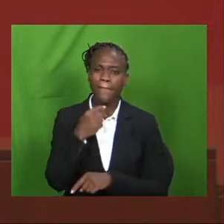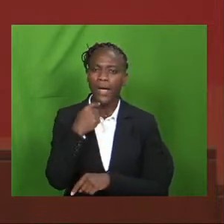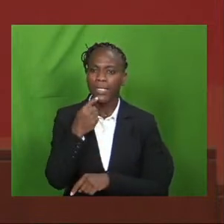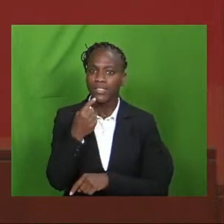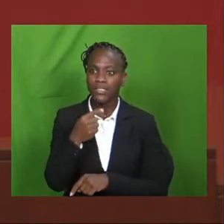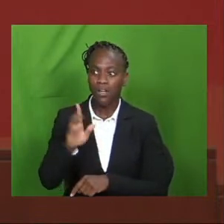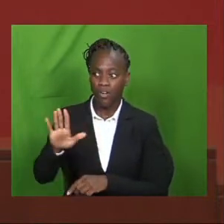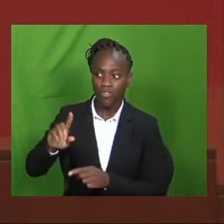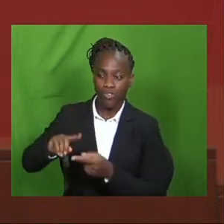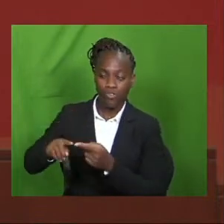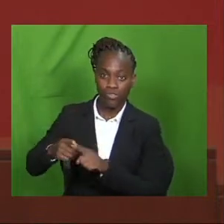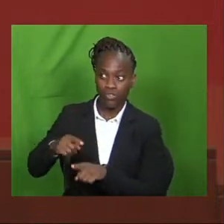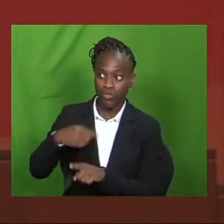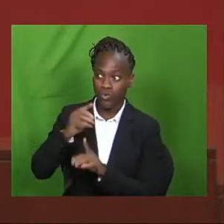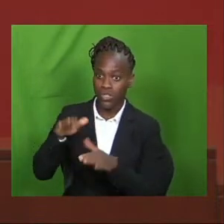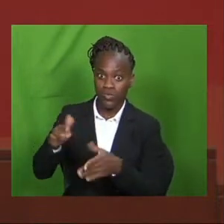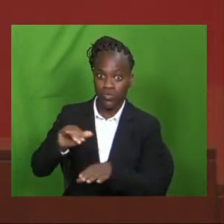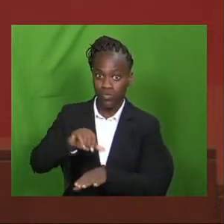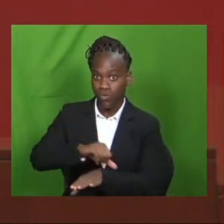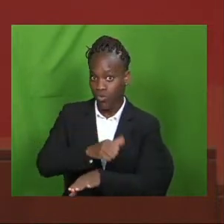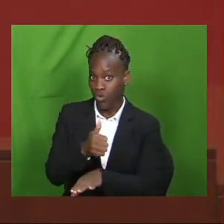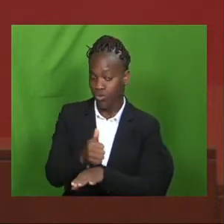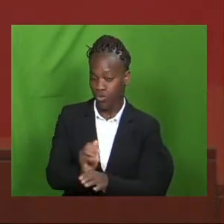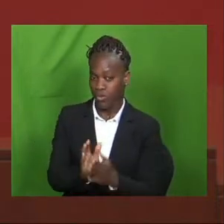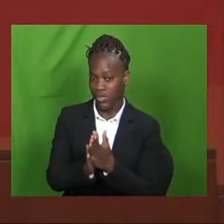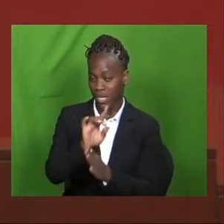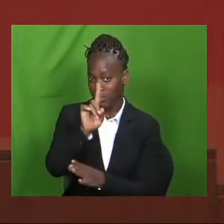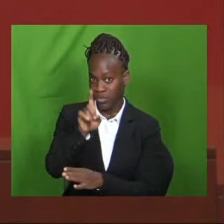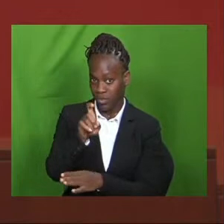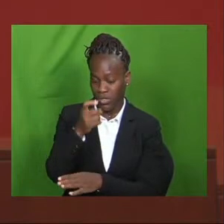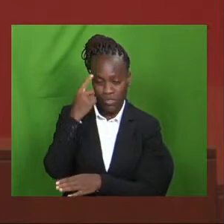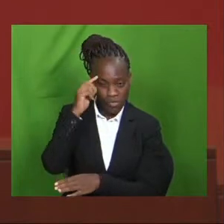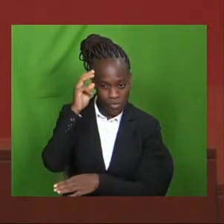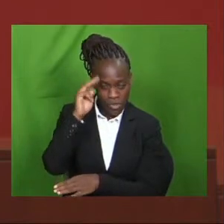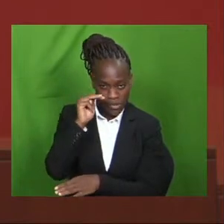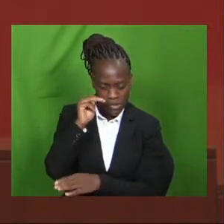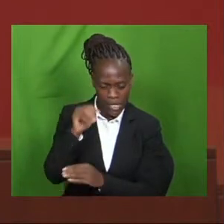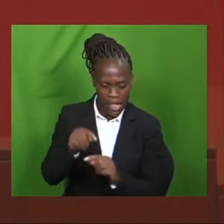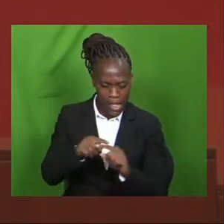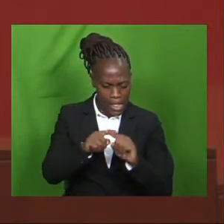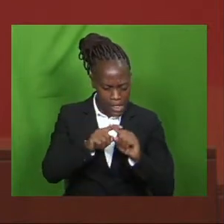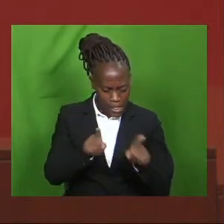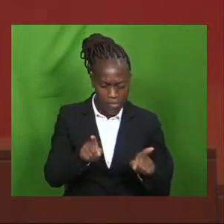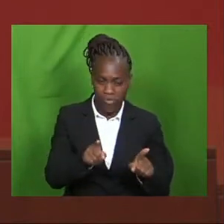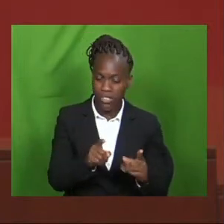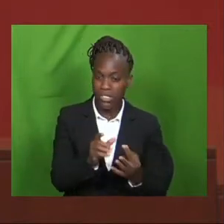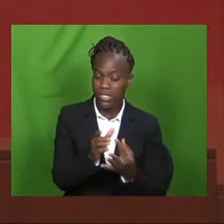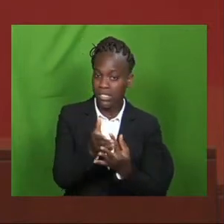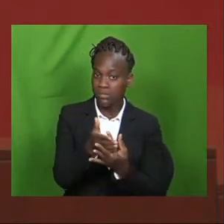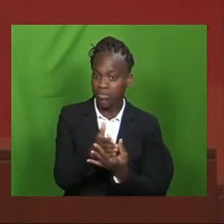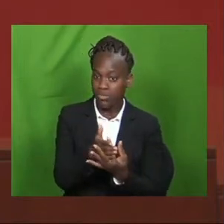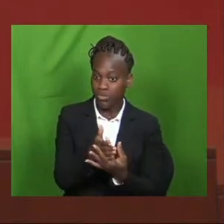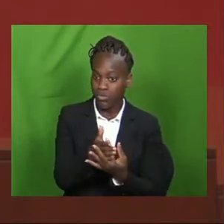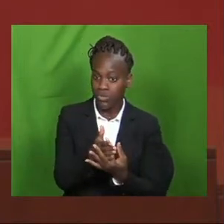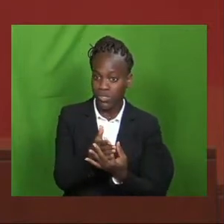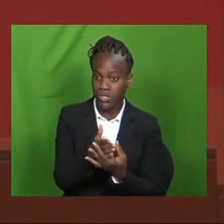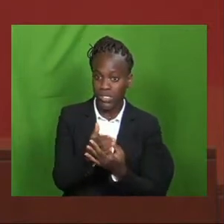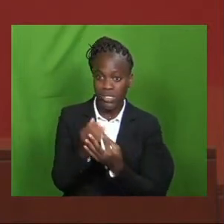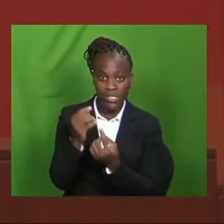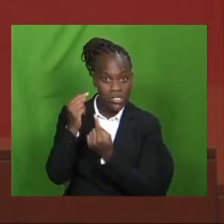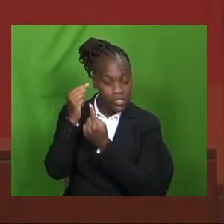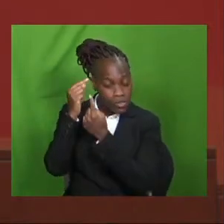colleague who granted you the authority, there's a vast difference between consider